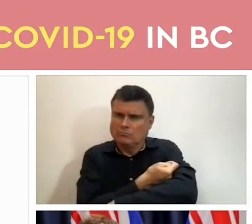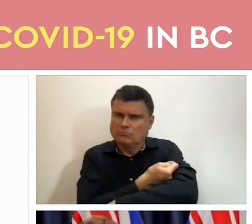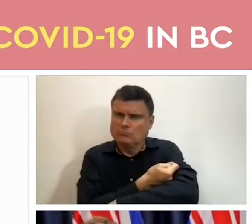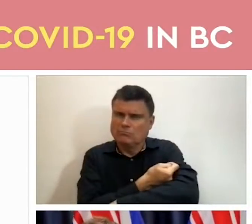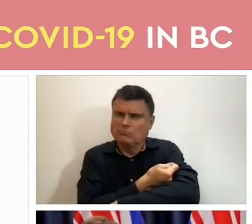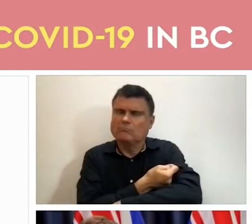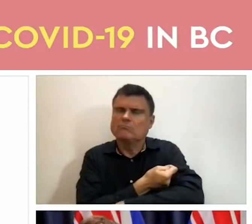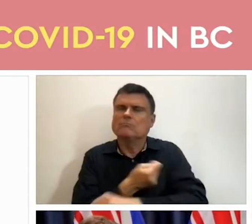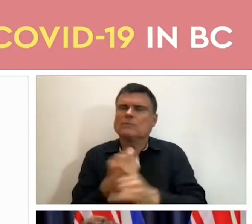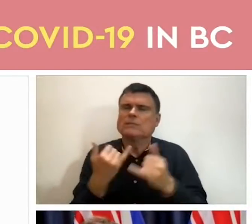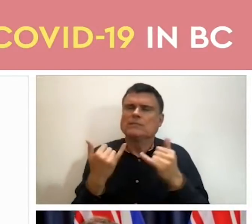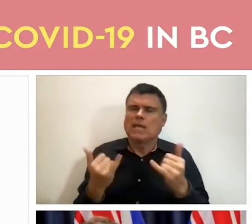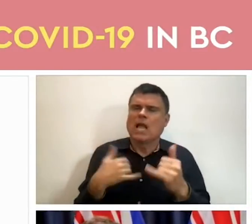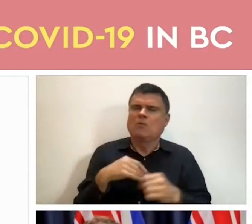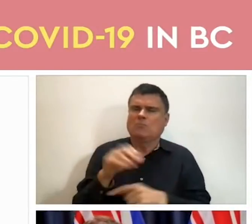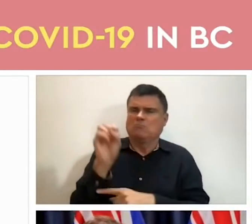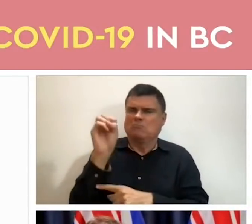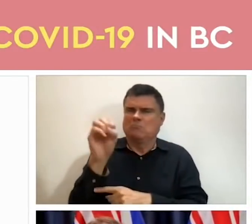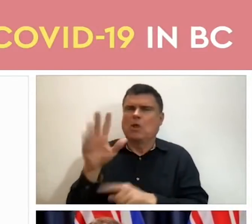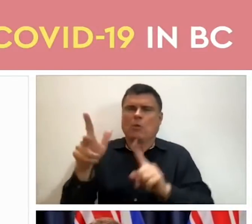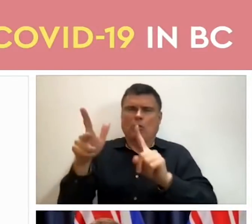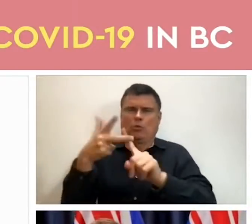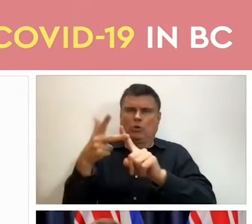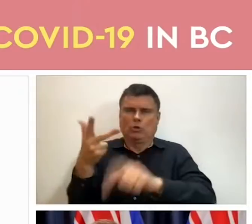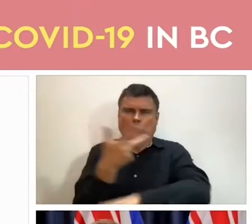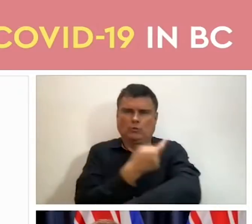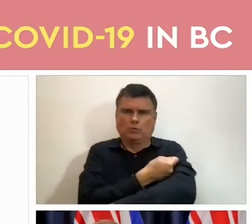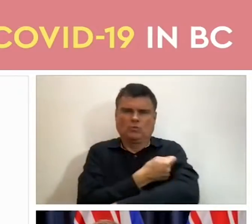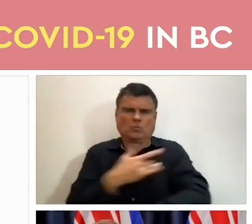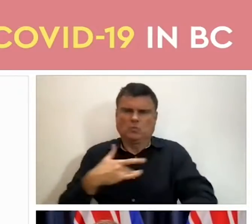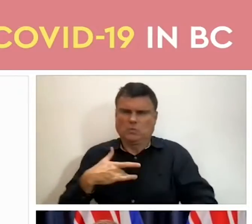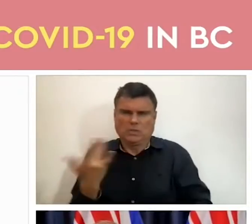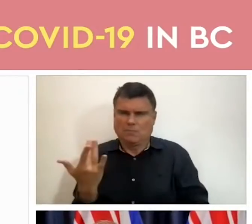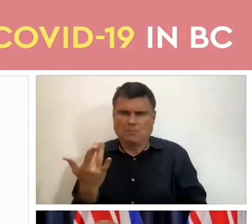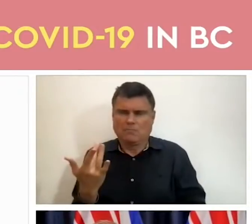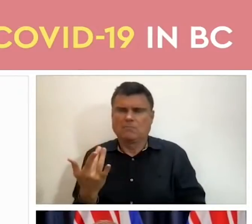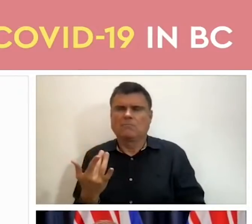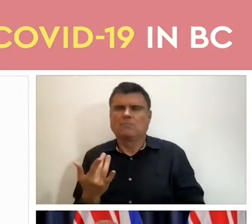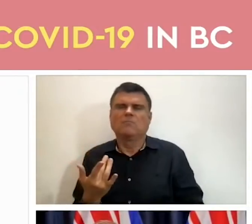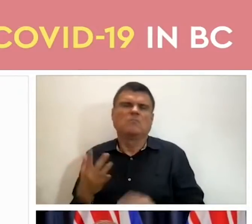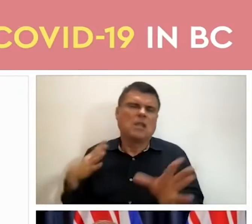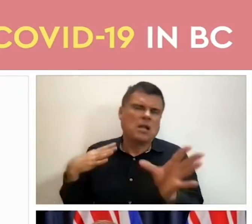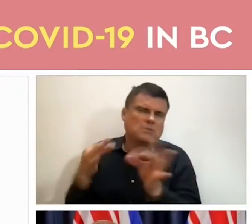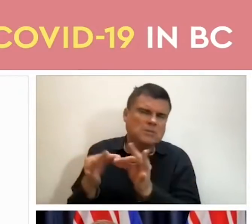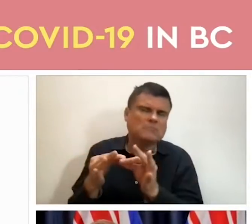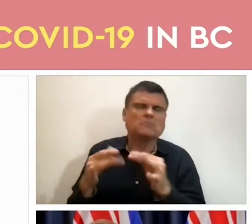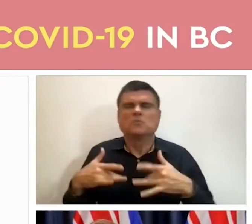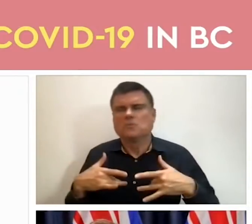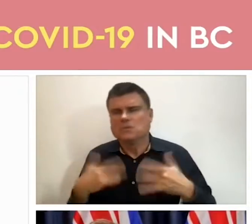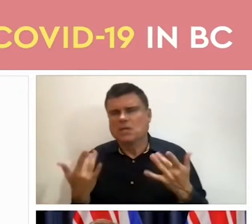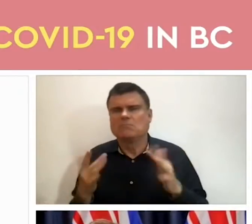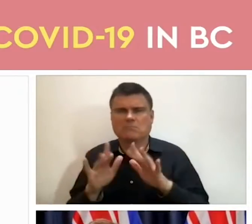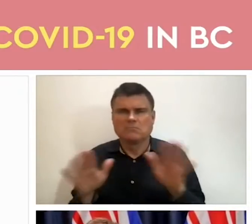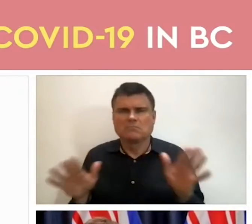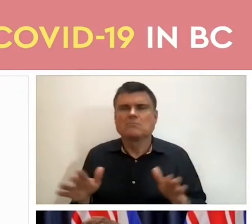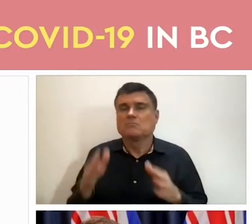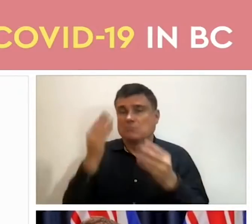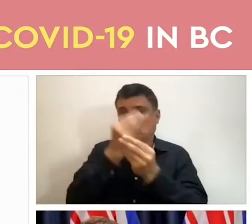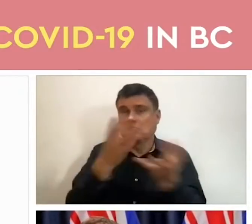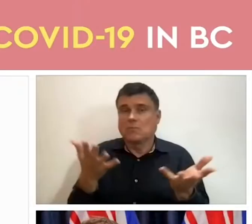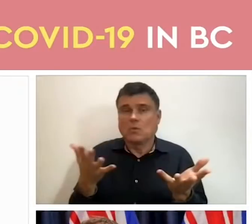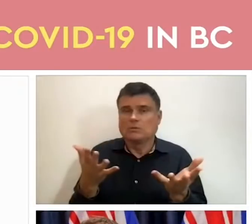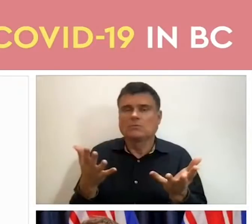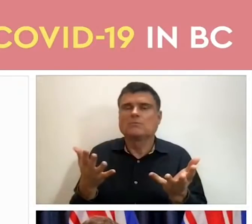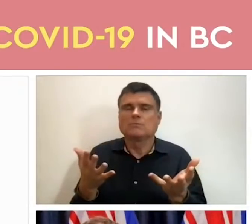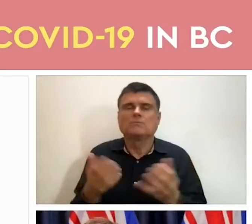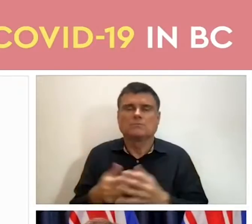through where we are and some of the increases we'll be announcing in the number of booster doses given in BC, administered in